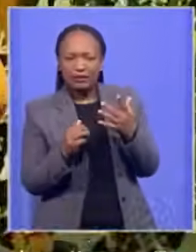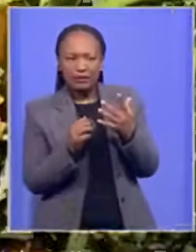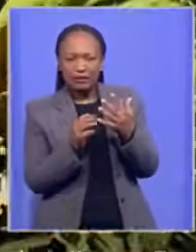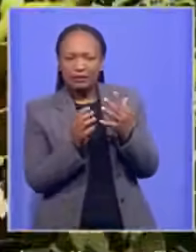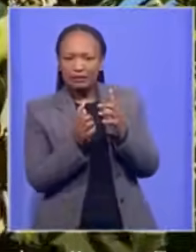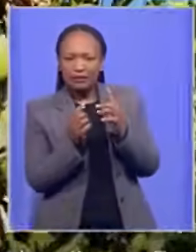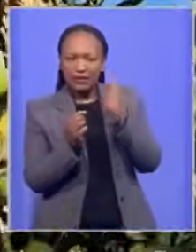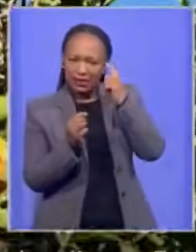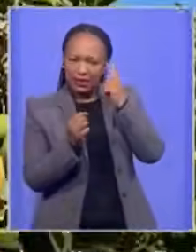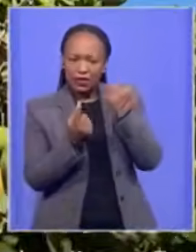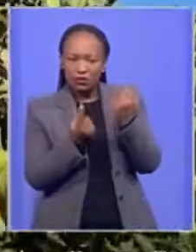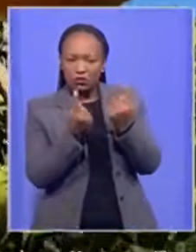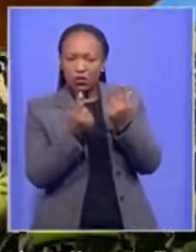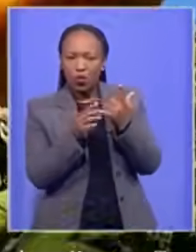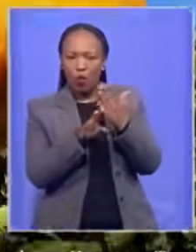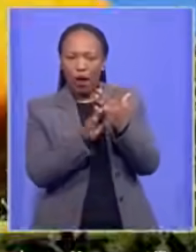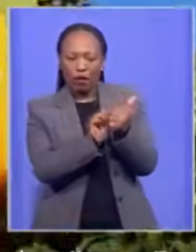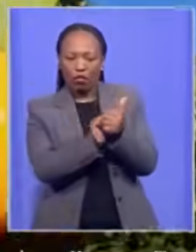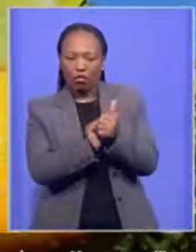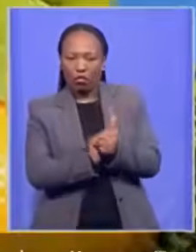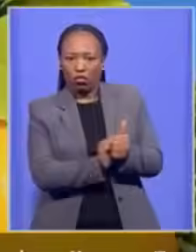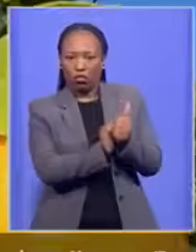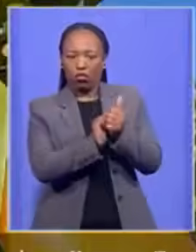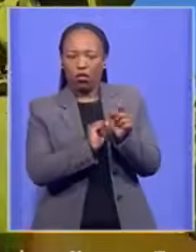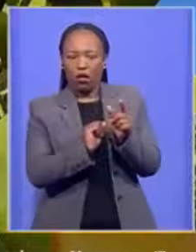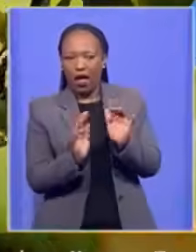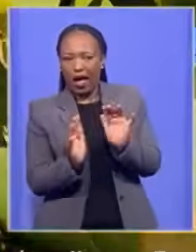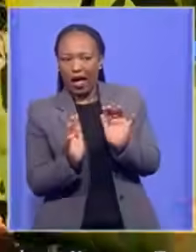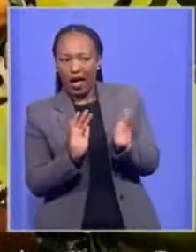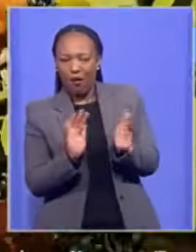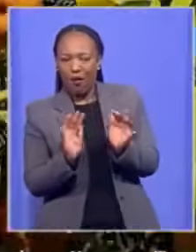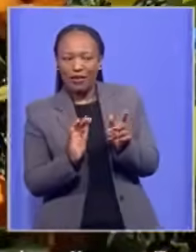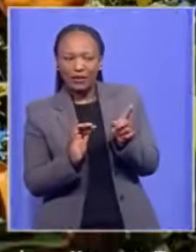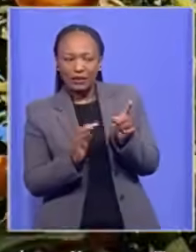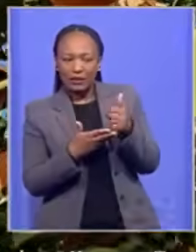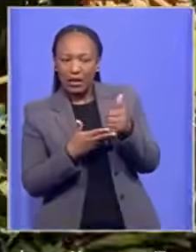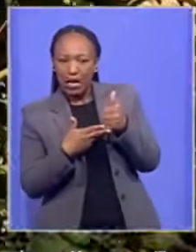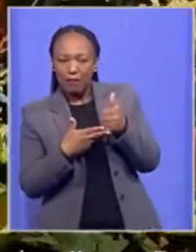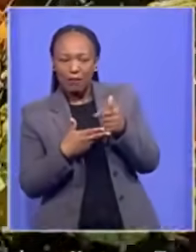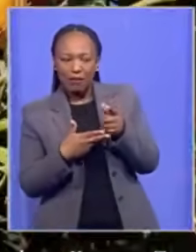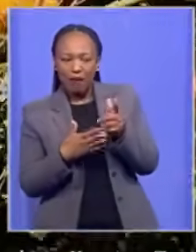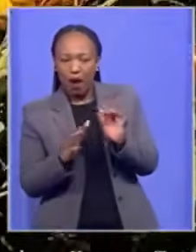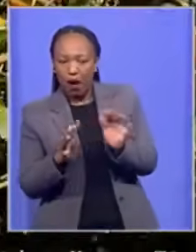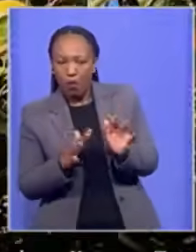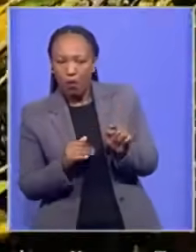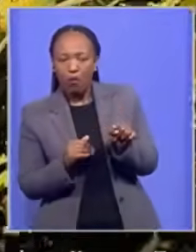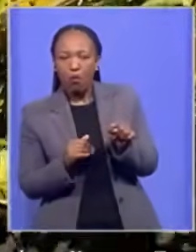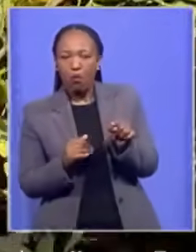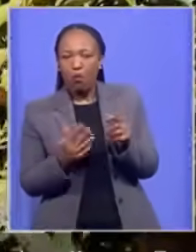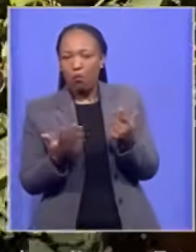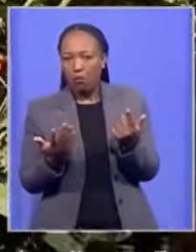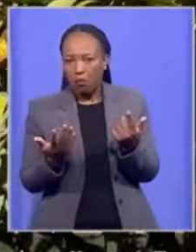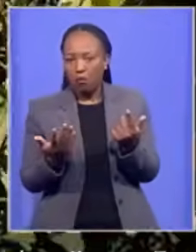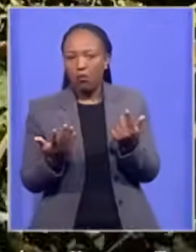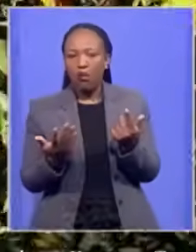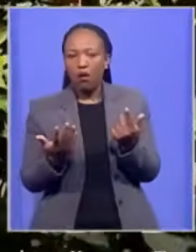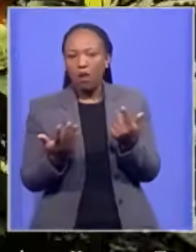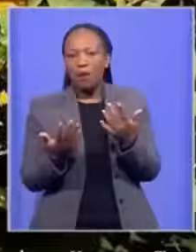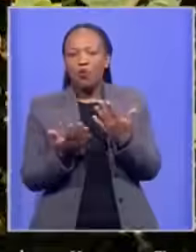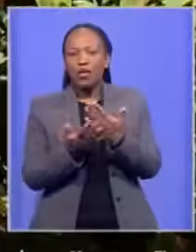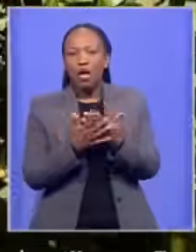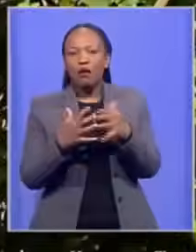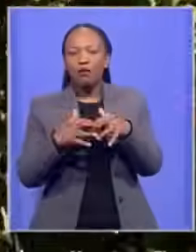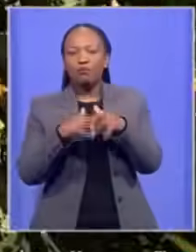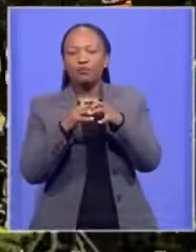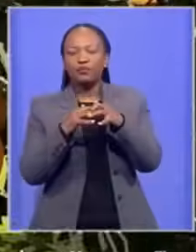ba Citrus Growers Association gore re kgone go buša rena bona ba ka thuša kae re be go lebelela dilo tša go tshwana gore ba ka dira bo juice go